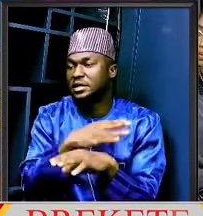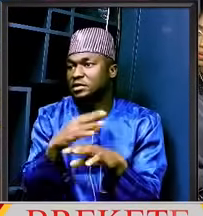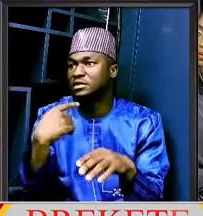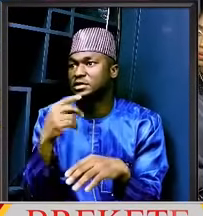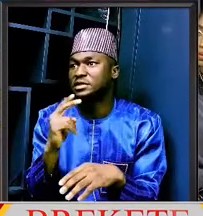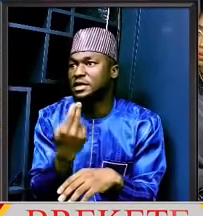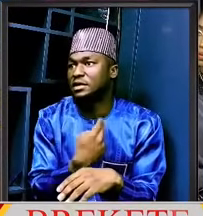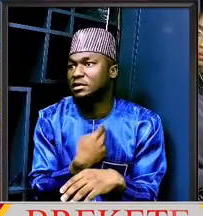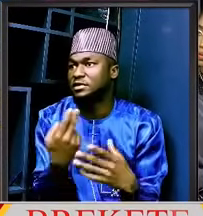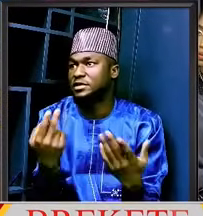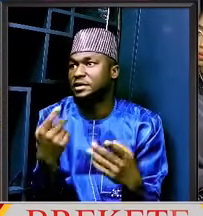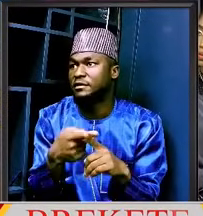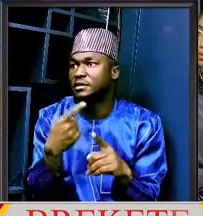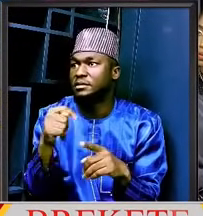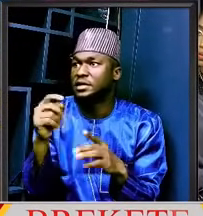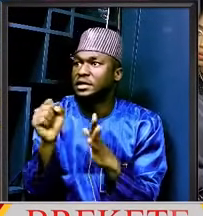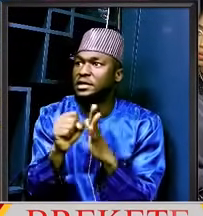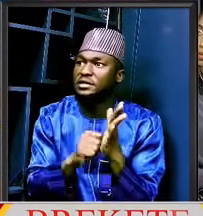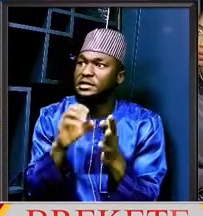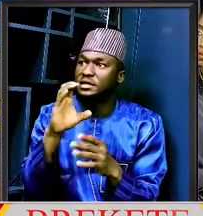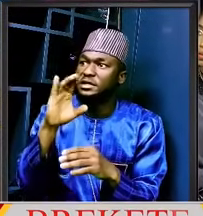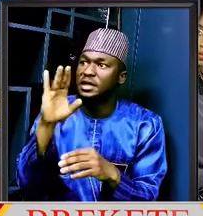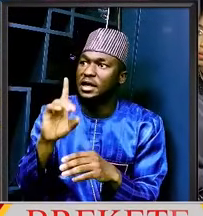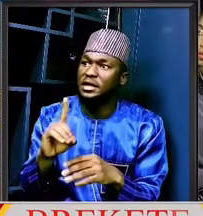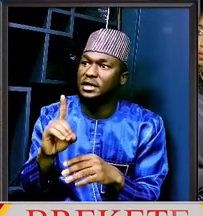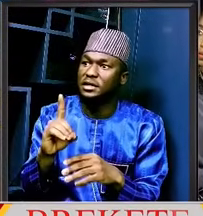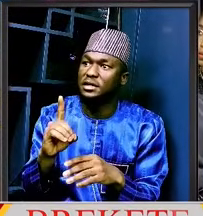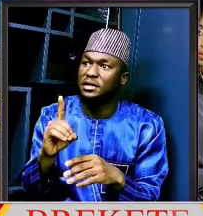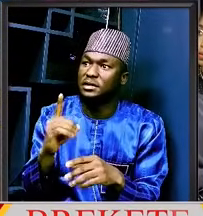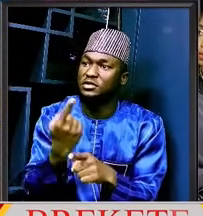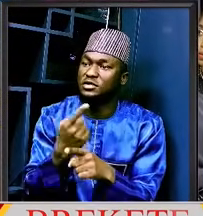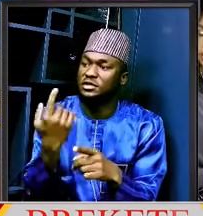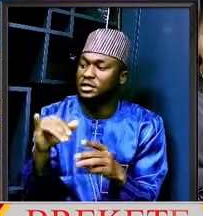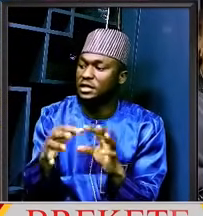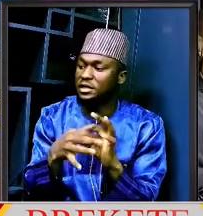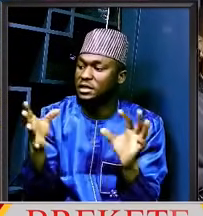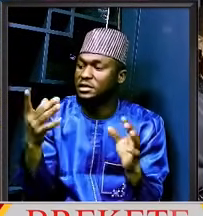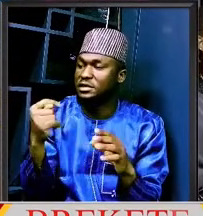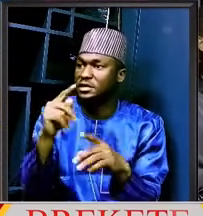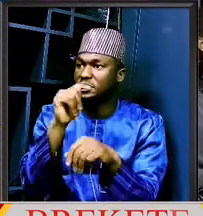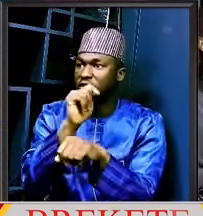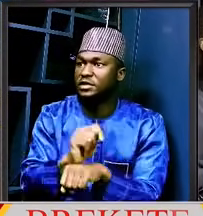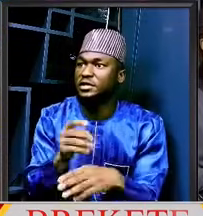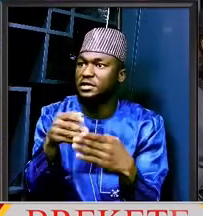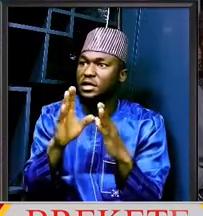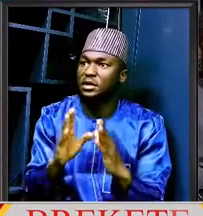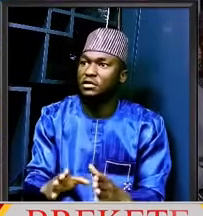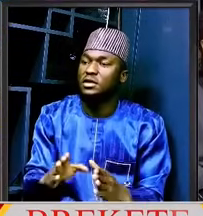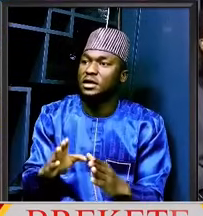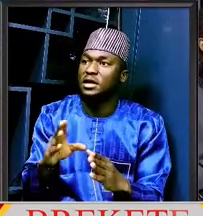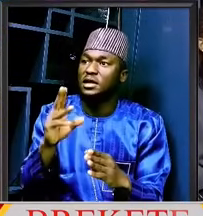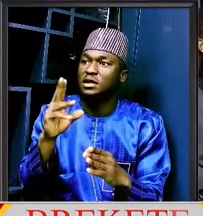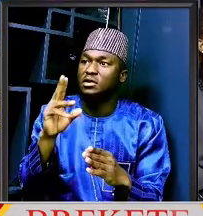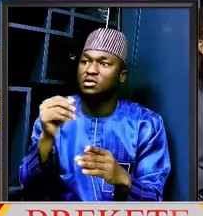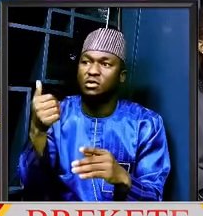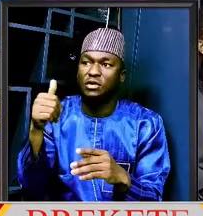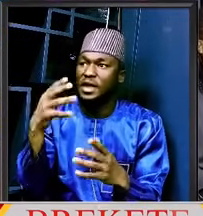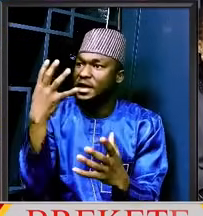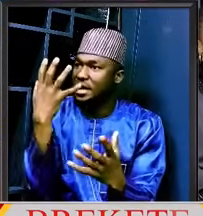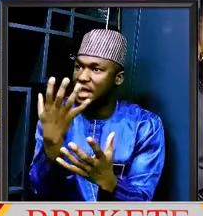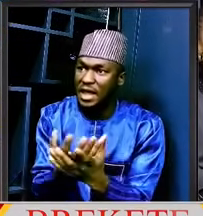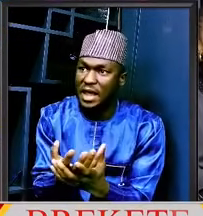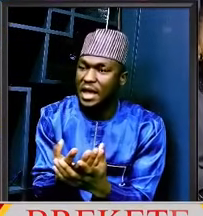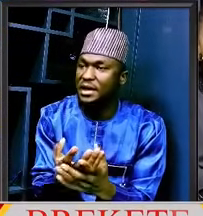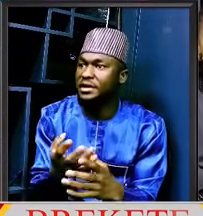us from the state CID. We just heard they have released the traditional ruler. And that is how no arrest has been made